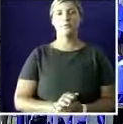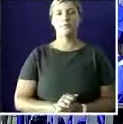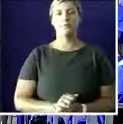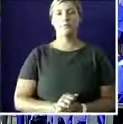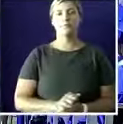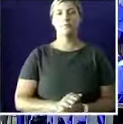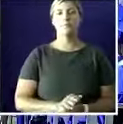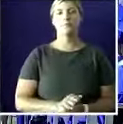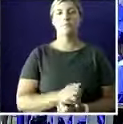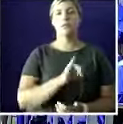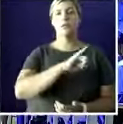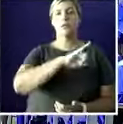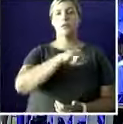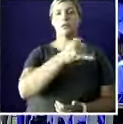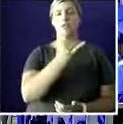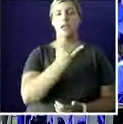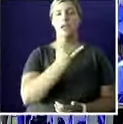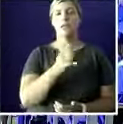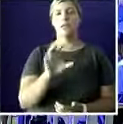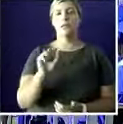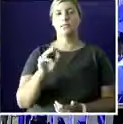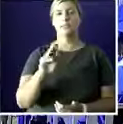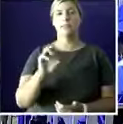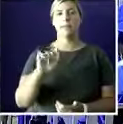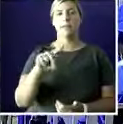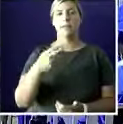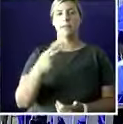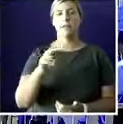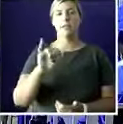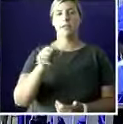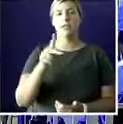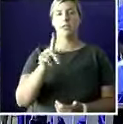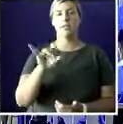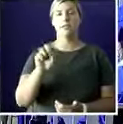Jaimani Simone Smith Jenkins.